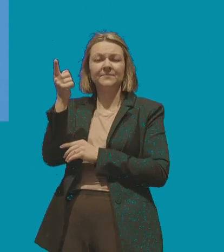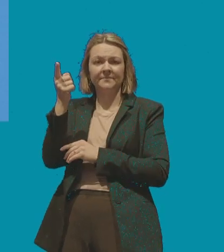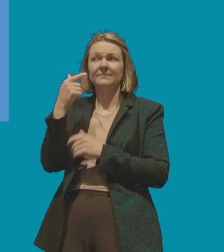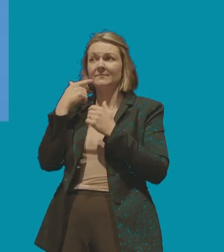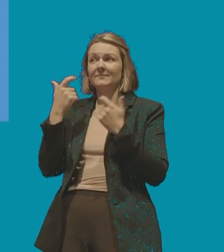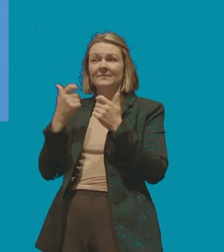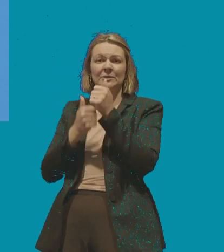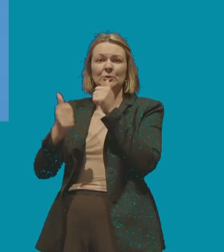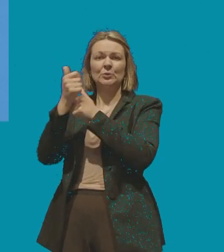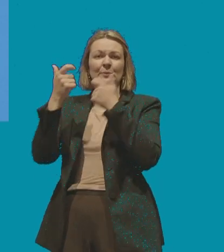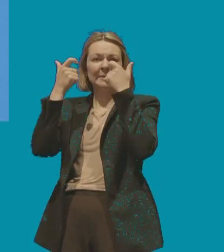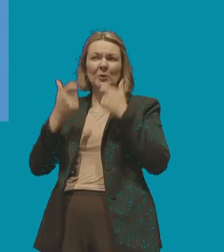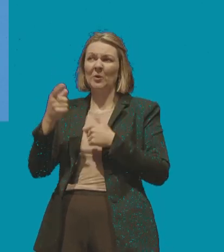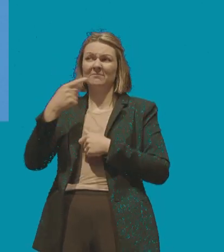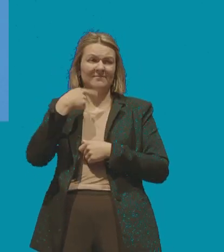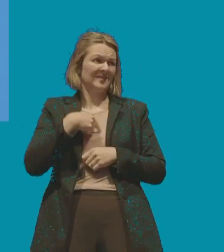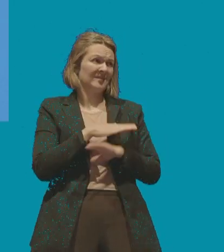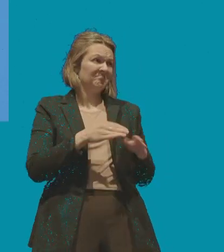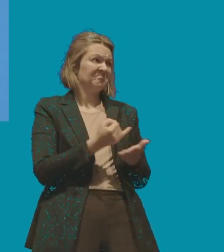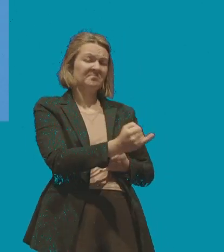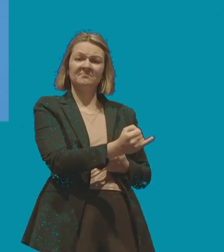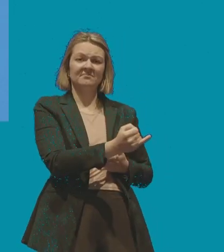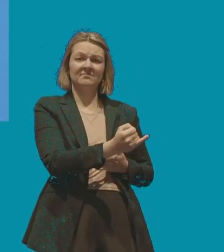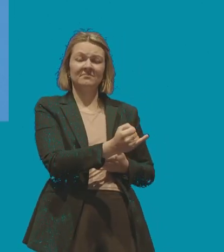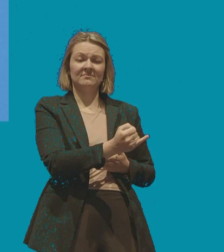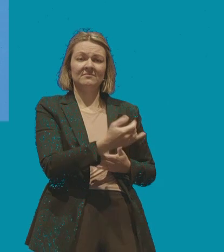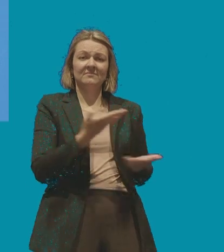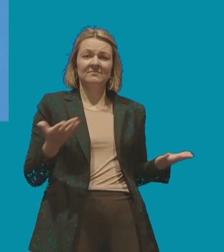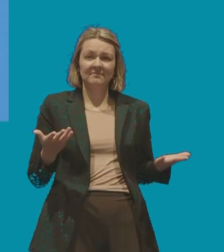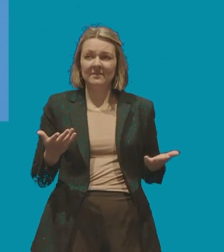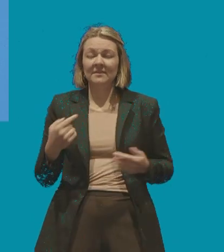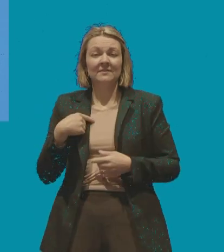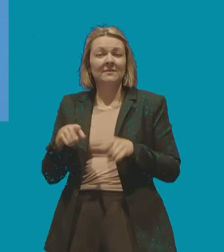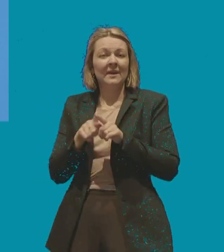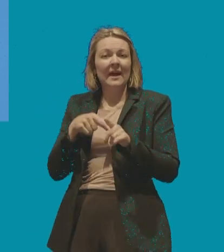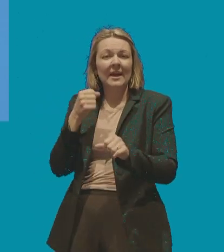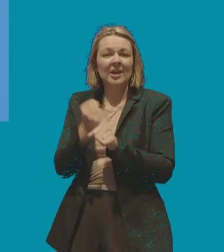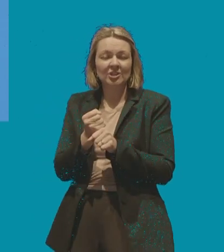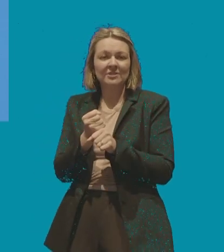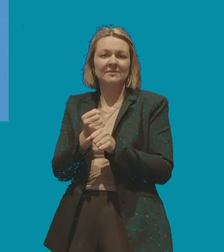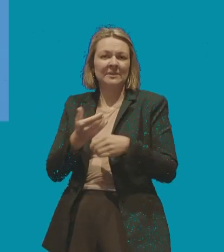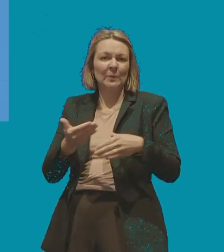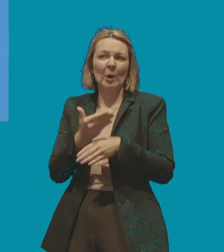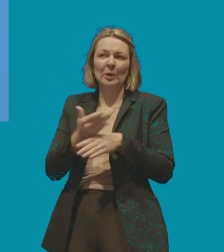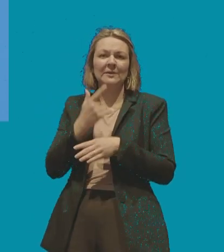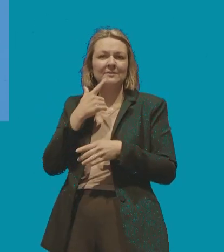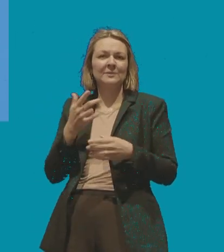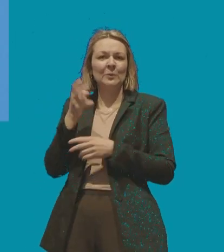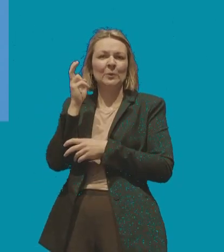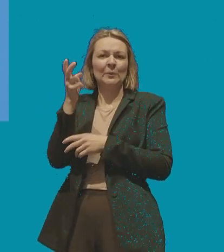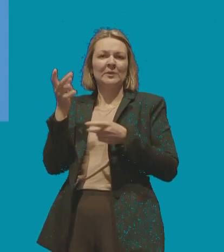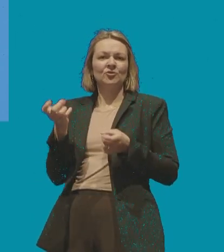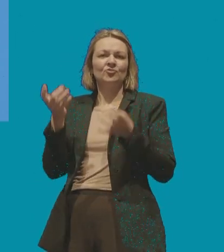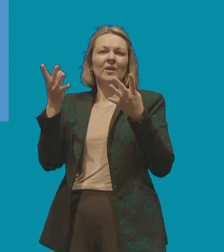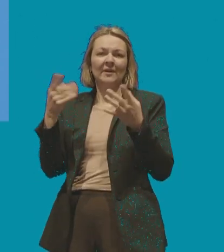already ruled unlawful. Again, trying to allow employers to use agency workers to bust strikes, again previously defeated in the